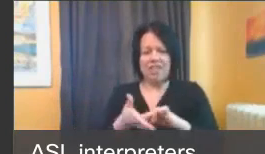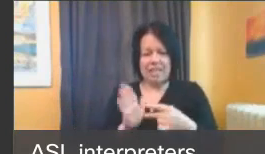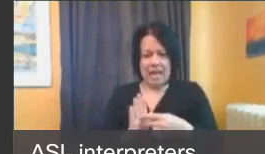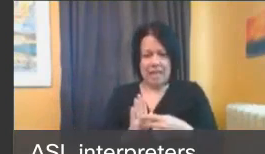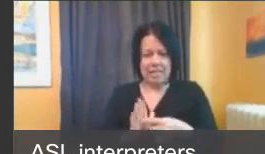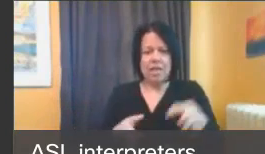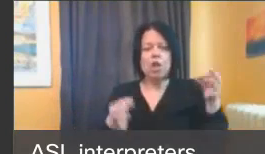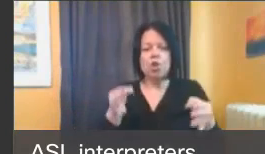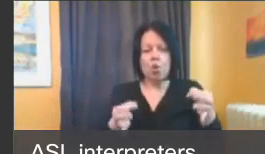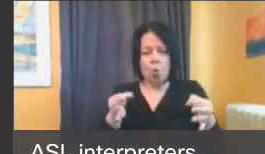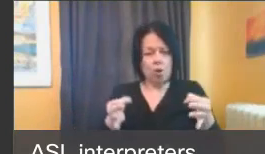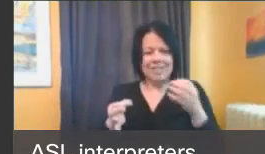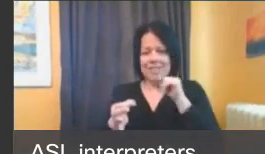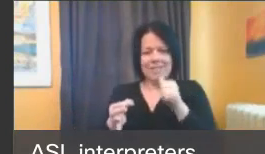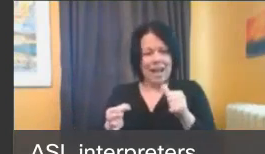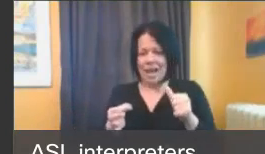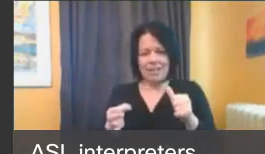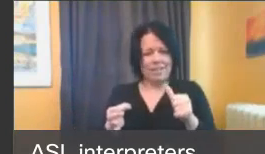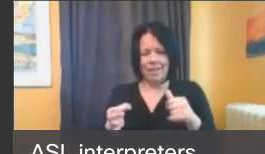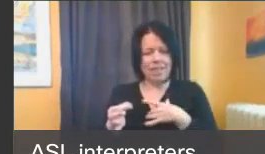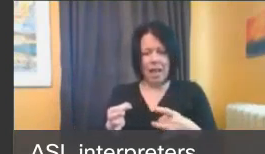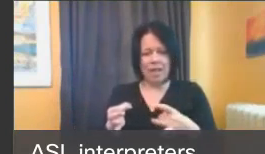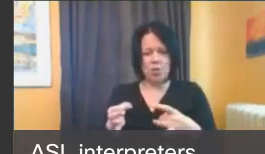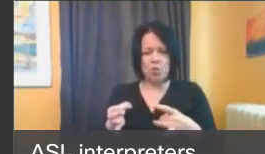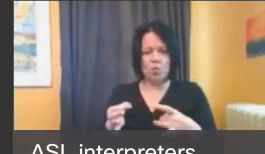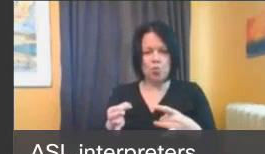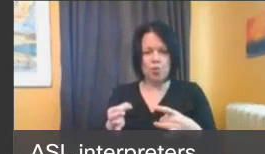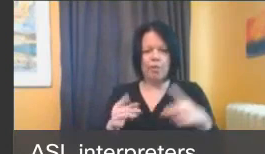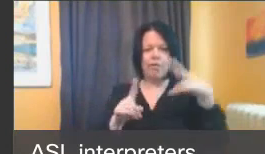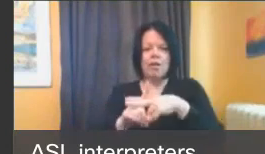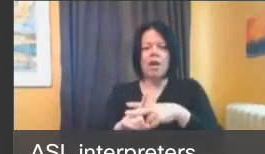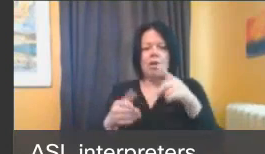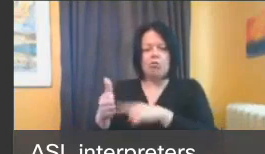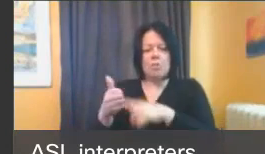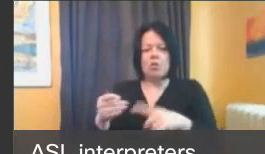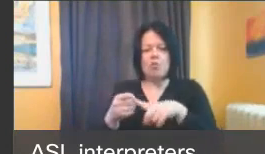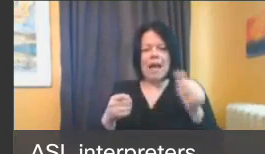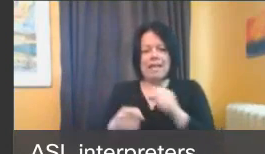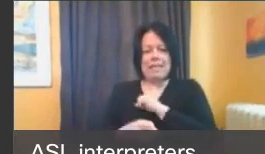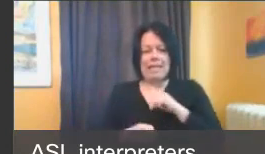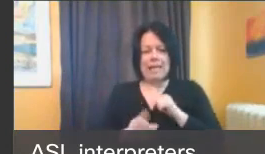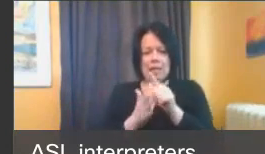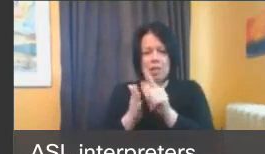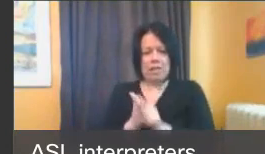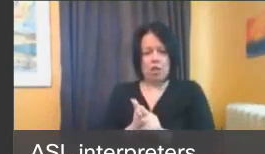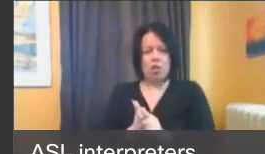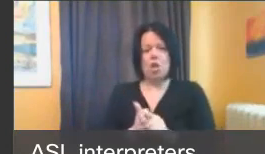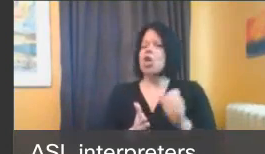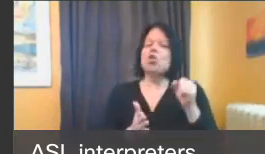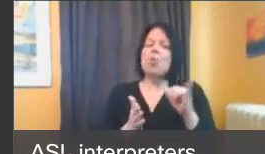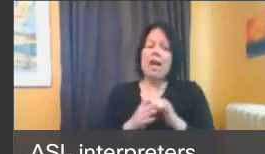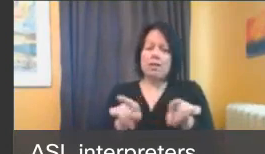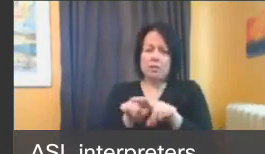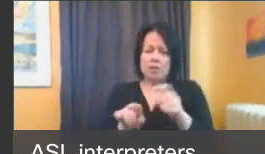court does not like to ascribe discriminatory intent to state legislatures. And so that also makes it